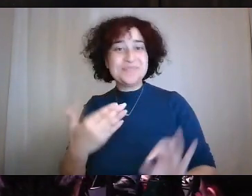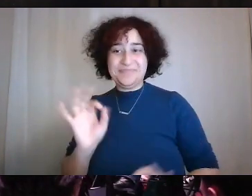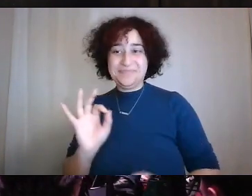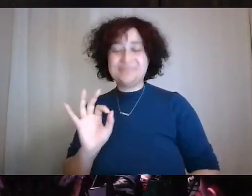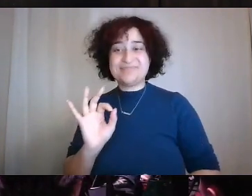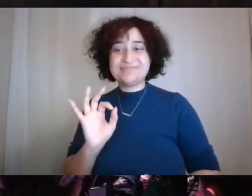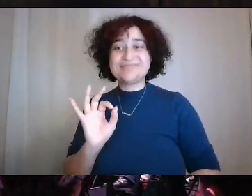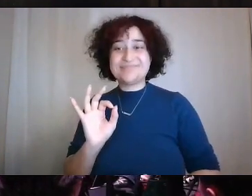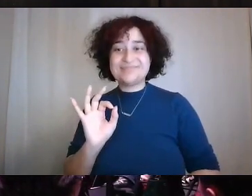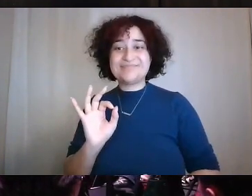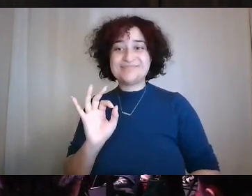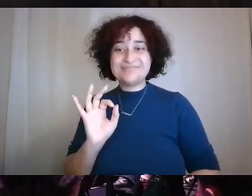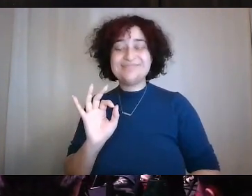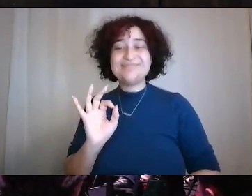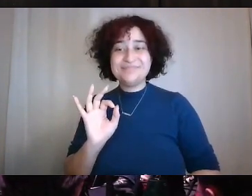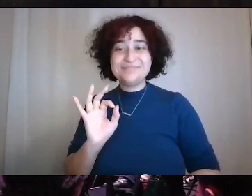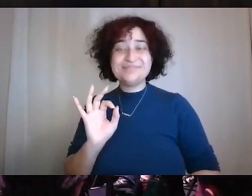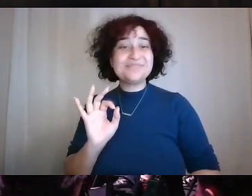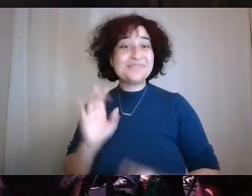we're gonna start here,